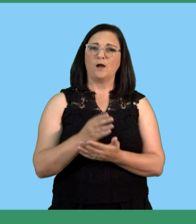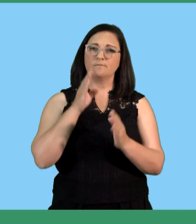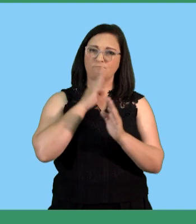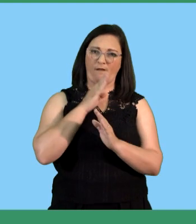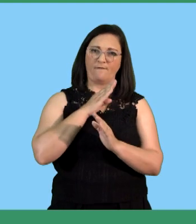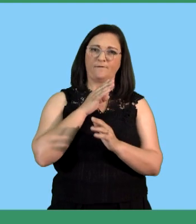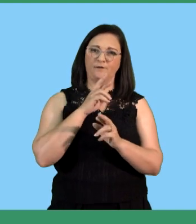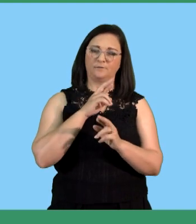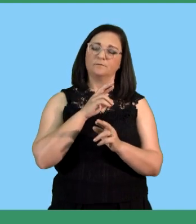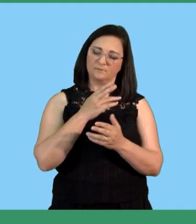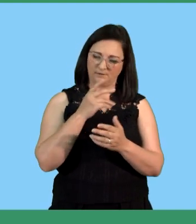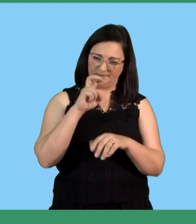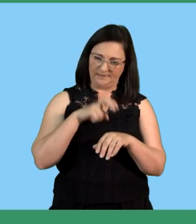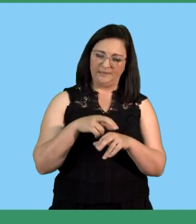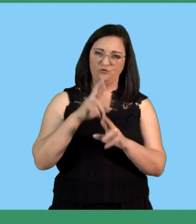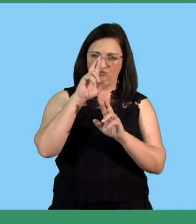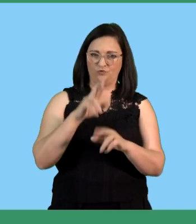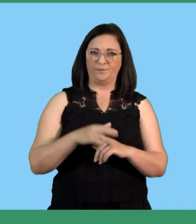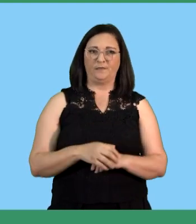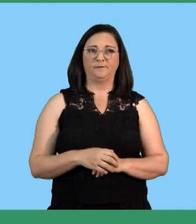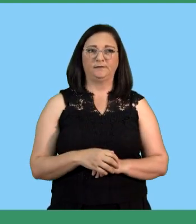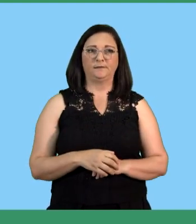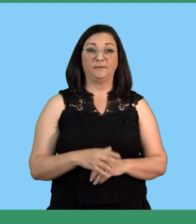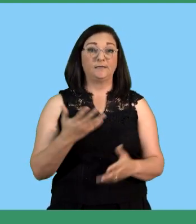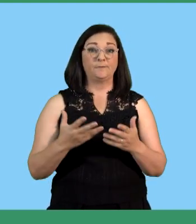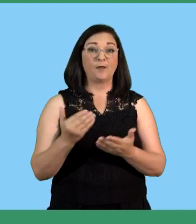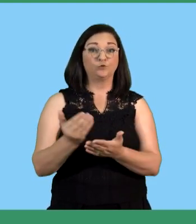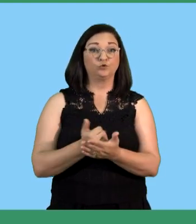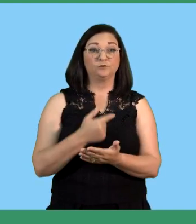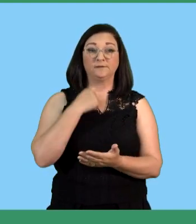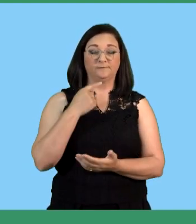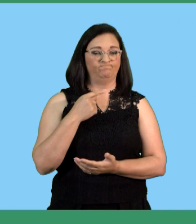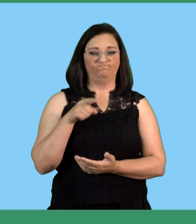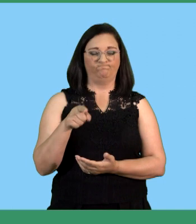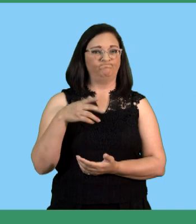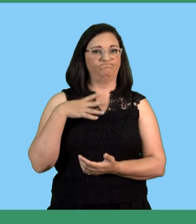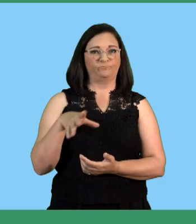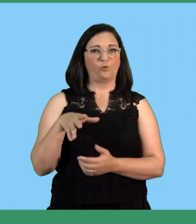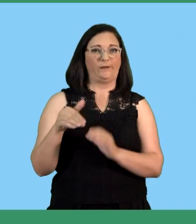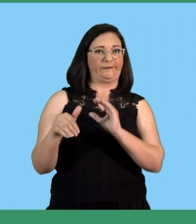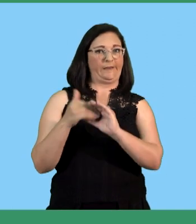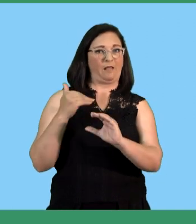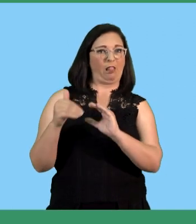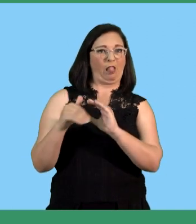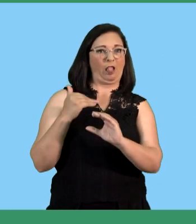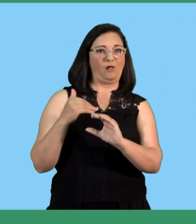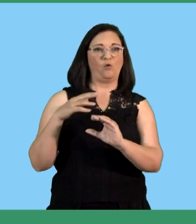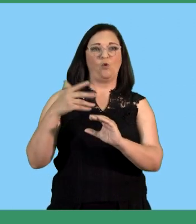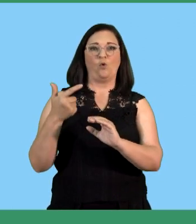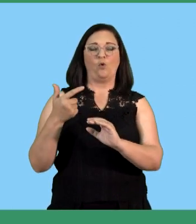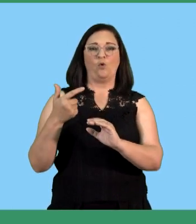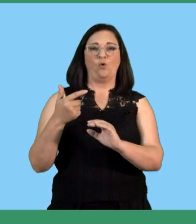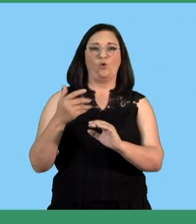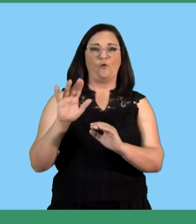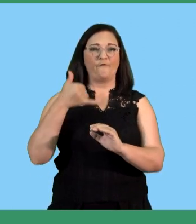We need to respect those rights. Consumers can object to unwanted promotional electronic emails or telesales.